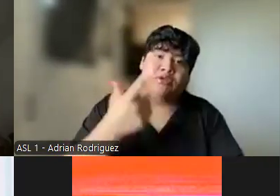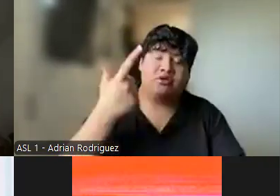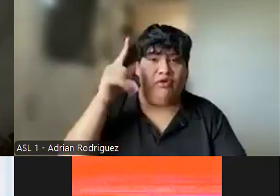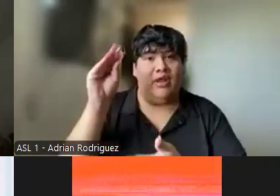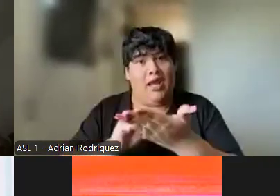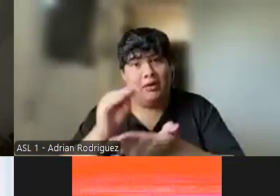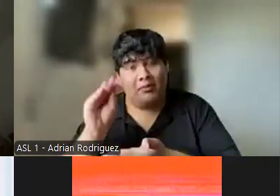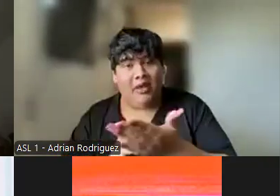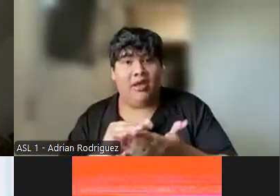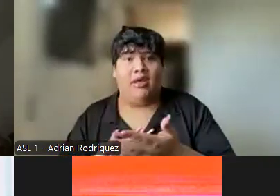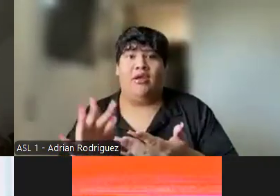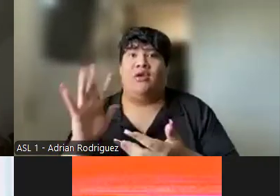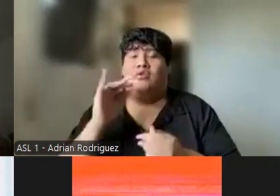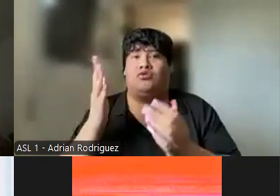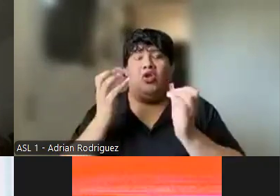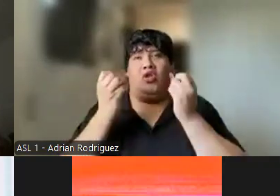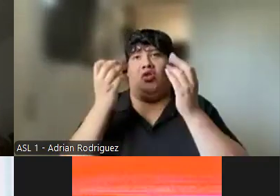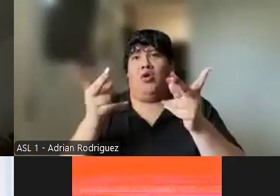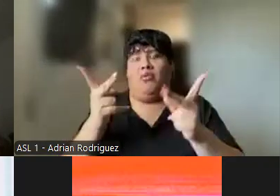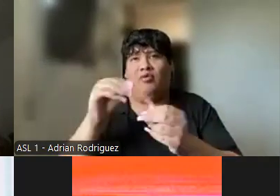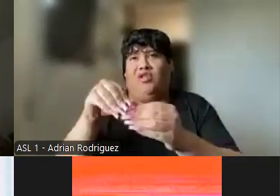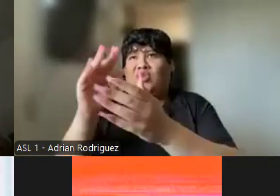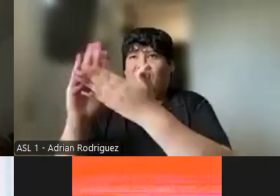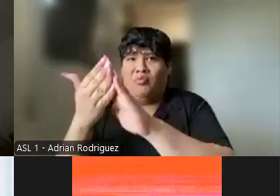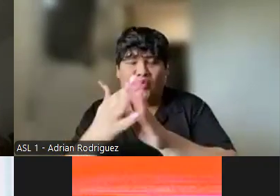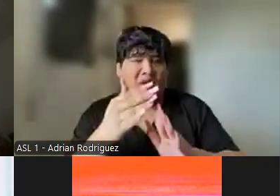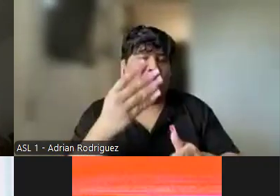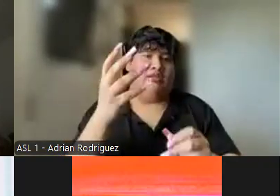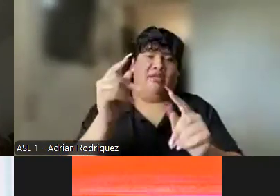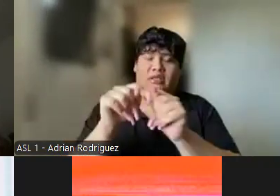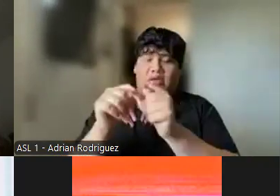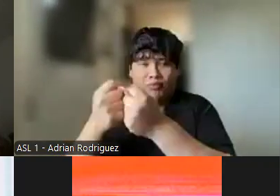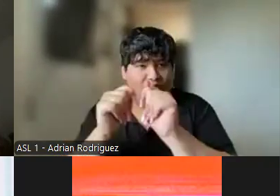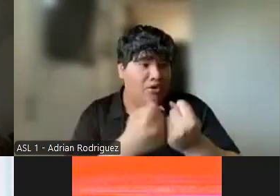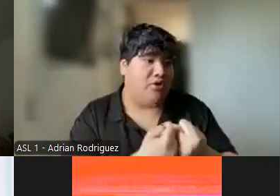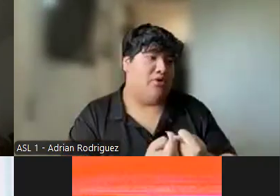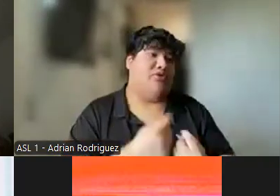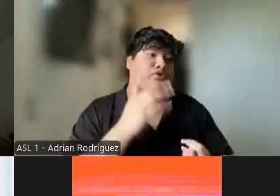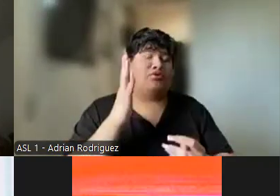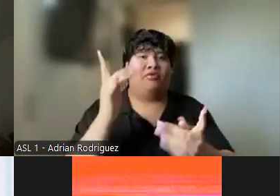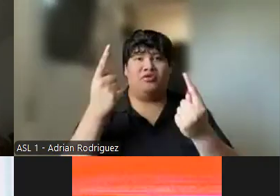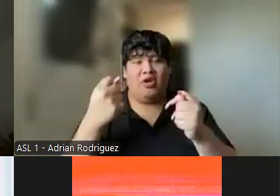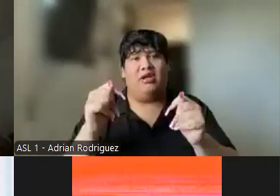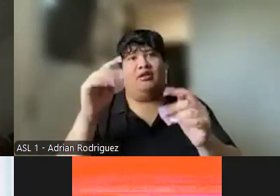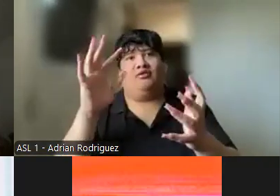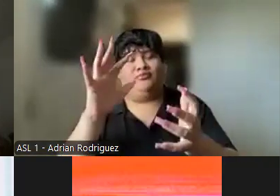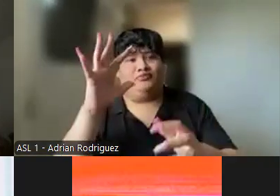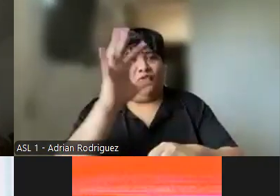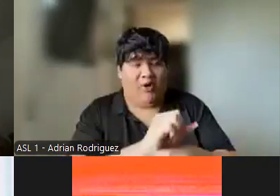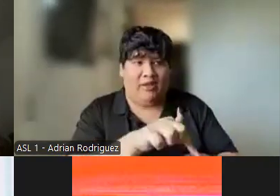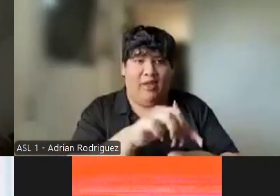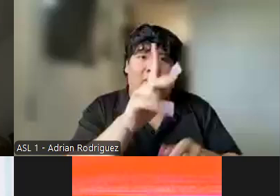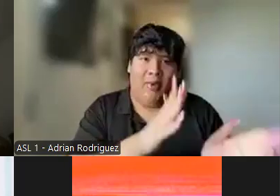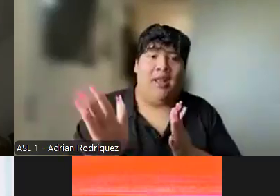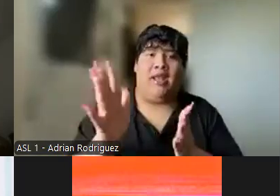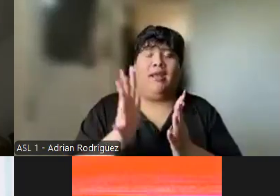was a tremendous amount of engagement with local communities and partners to be able to actually craft the plan, and that will continue on. But